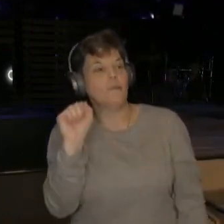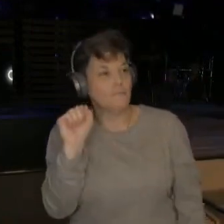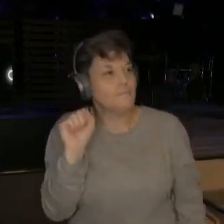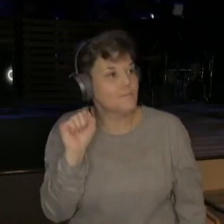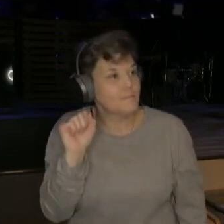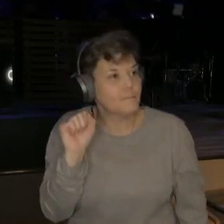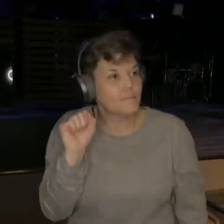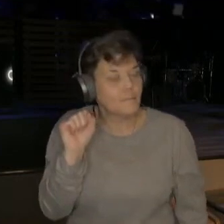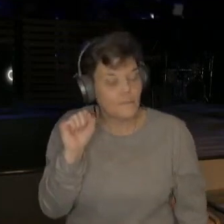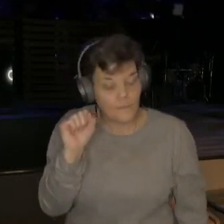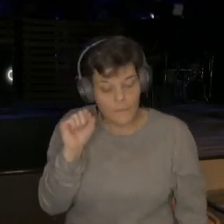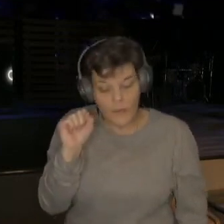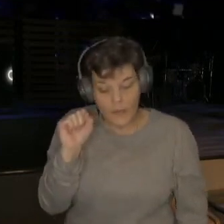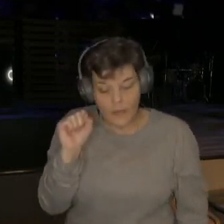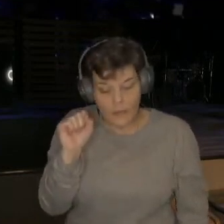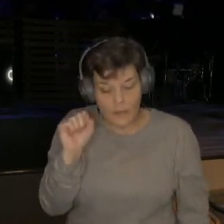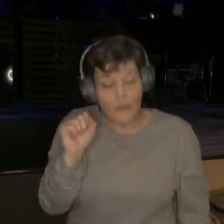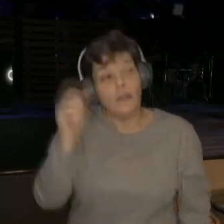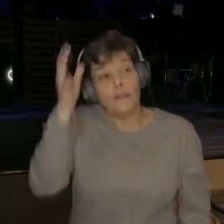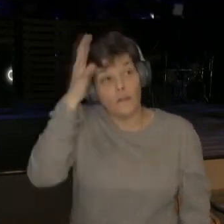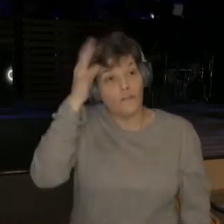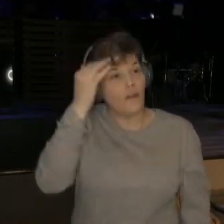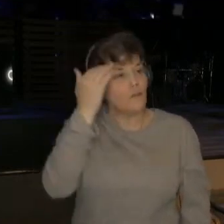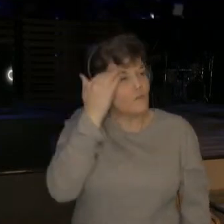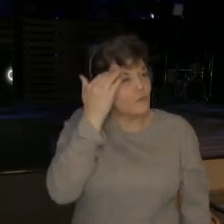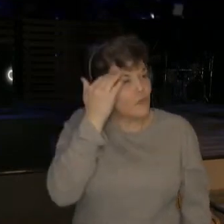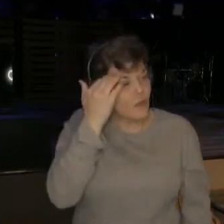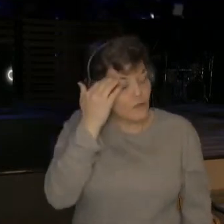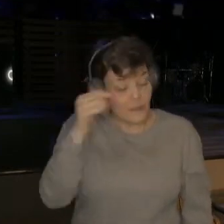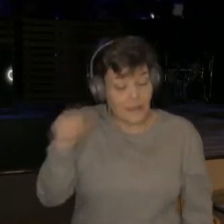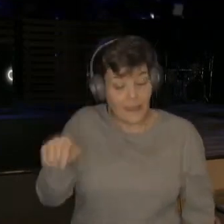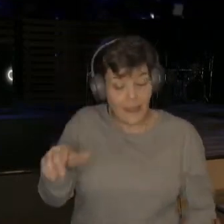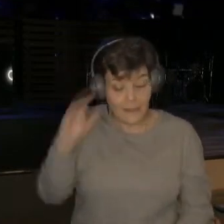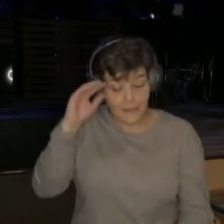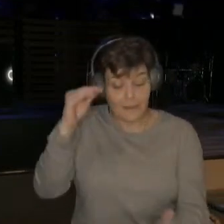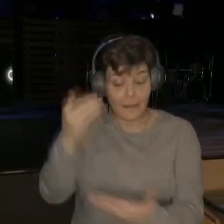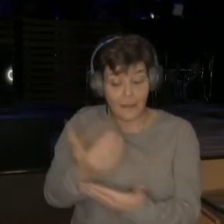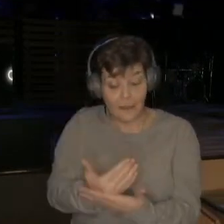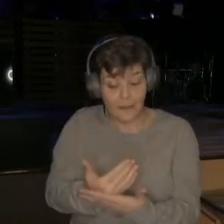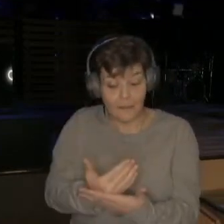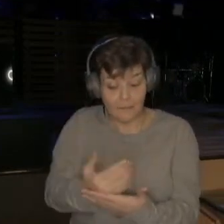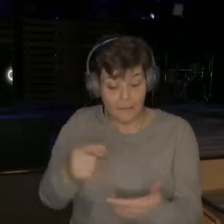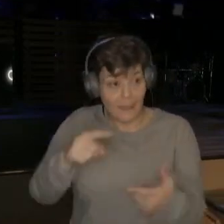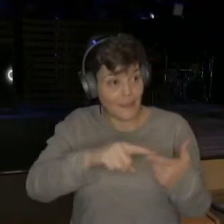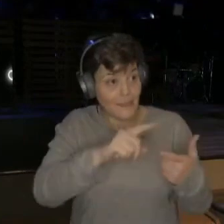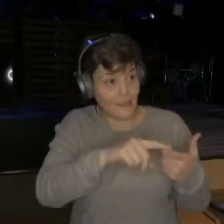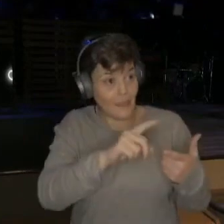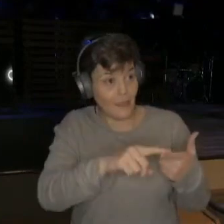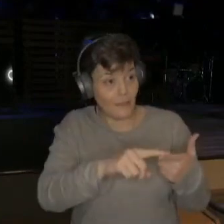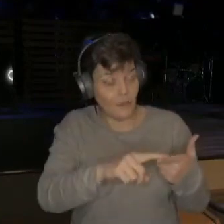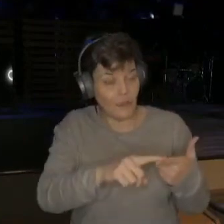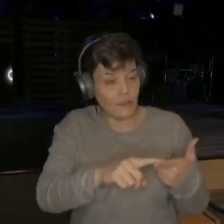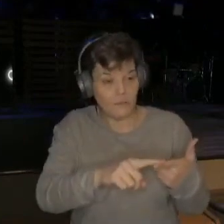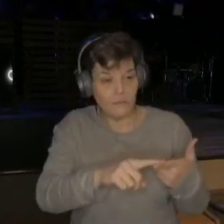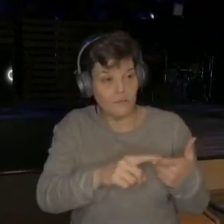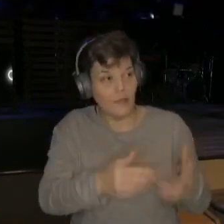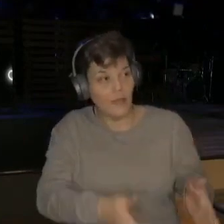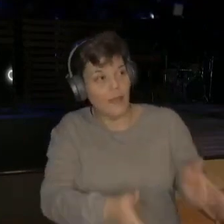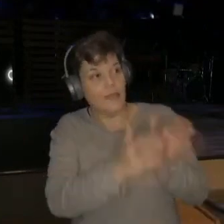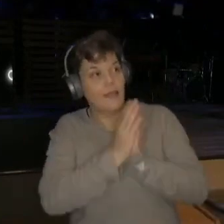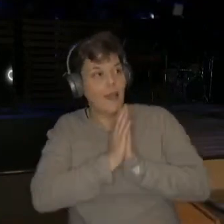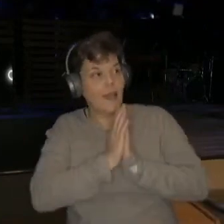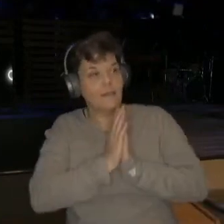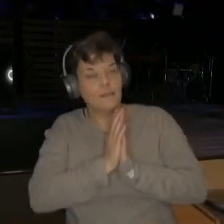knew that the son made a foolish and greedy request, yet allowed him to go his